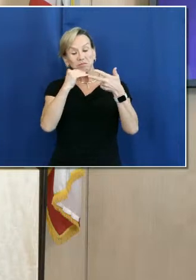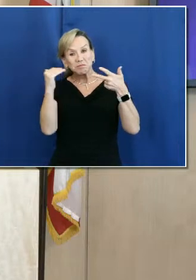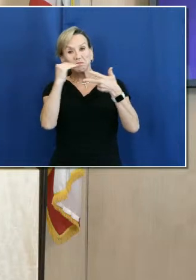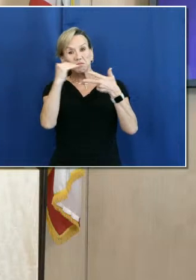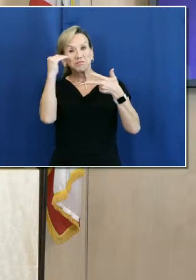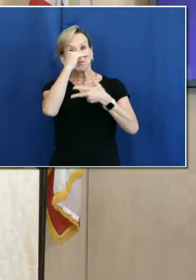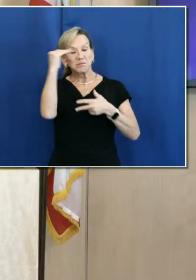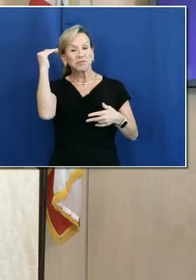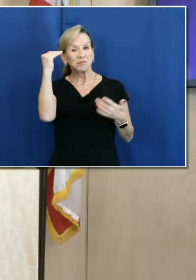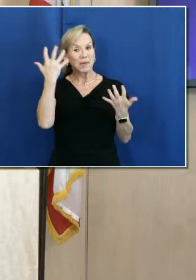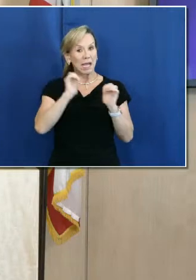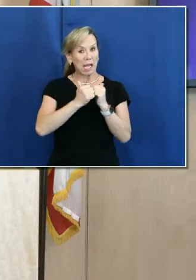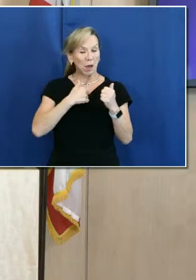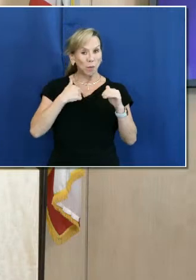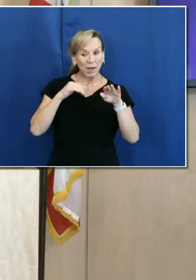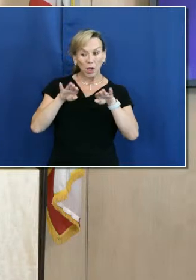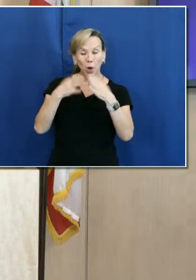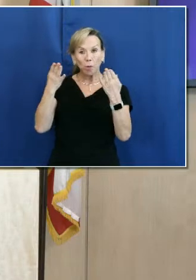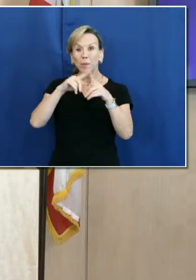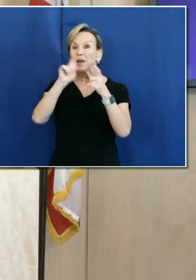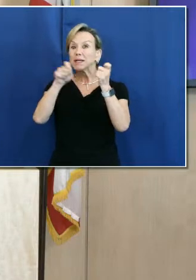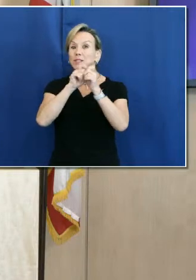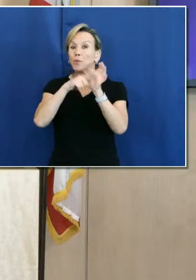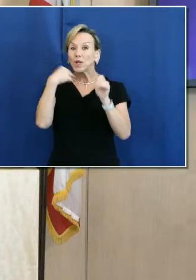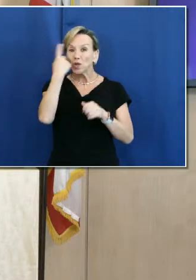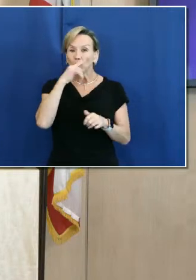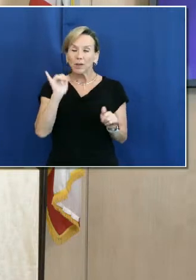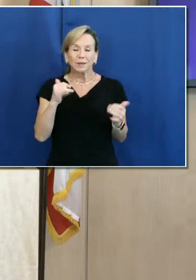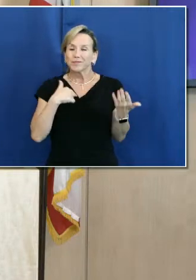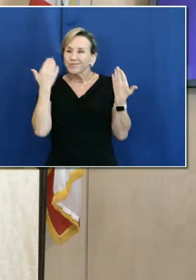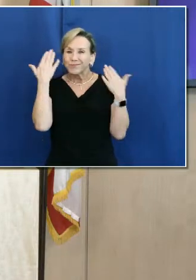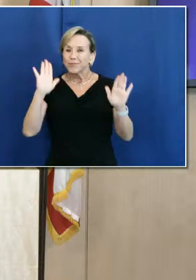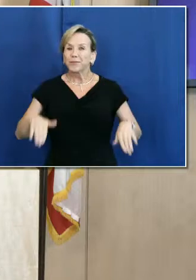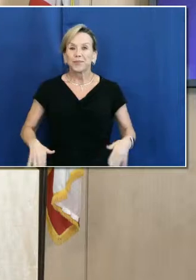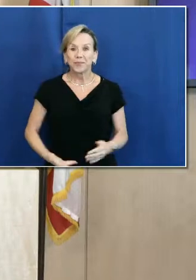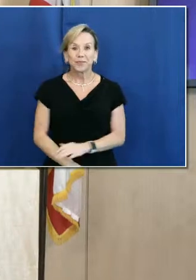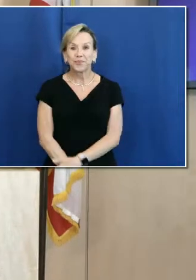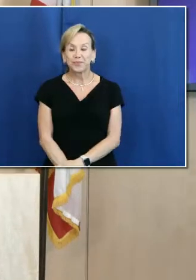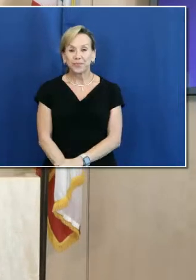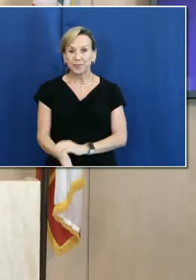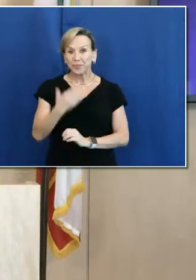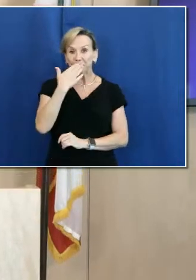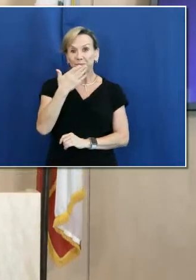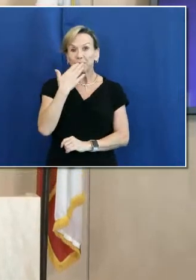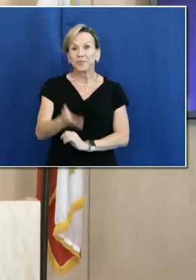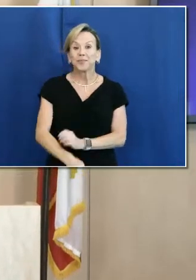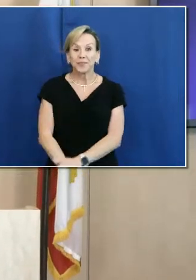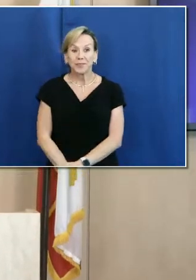but the specifics of which we do not yet know. Thank you. Thank you.